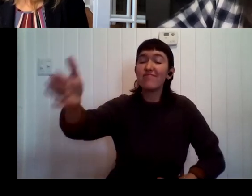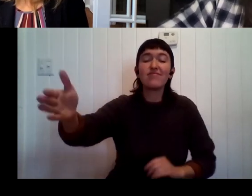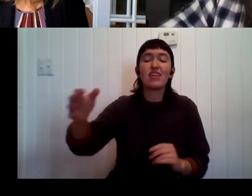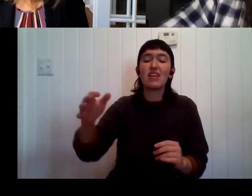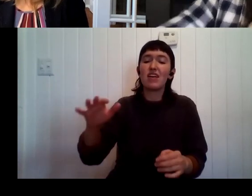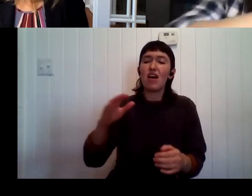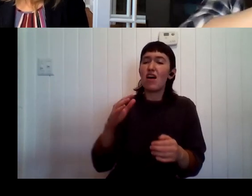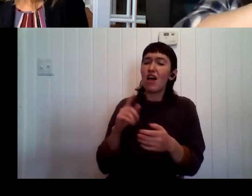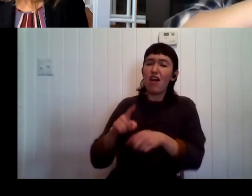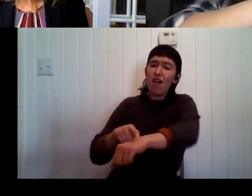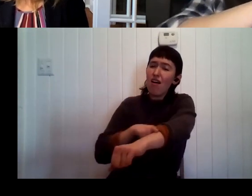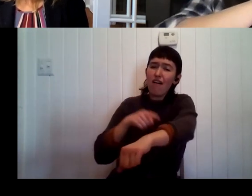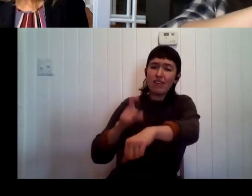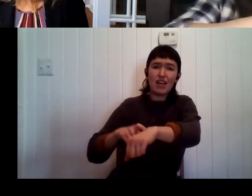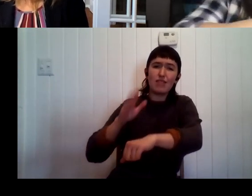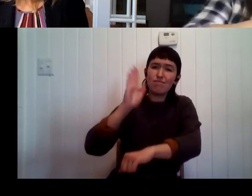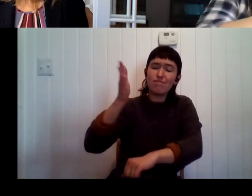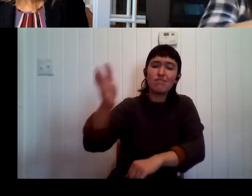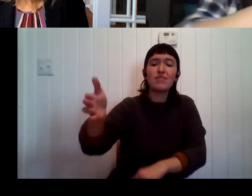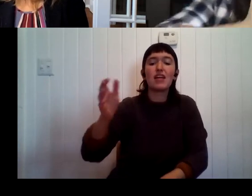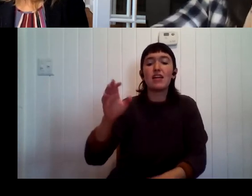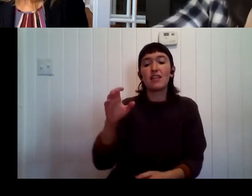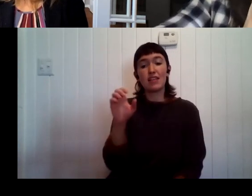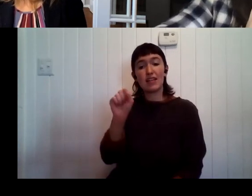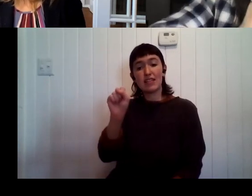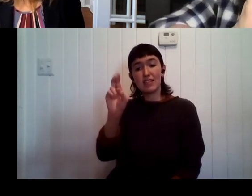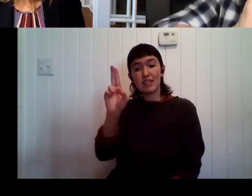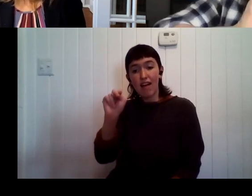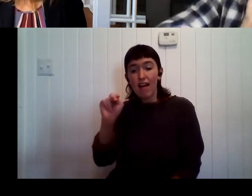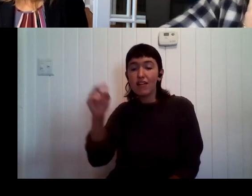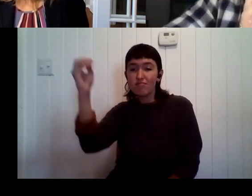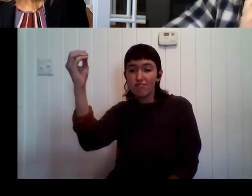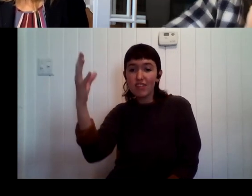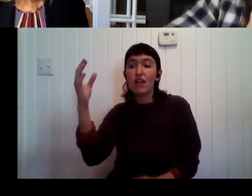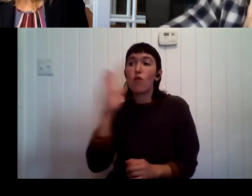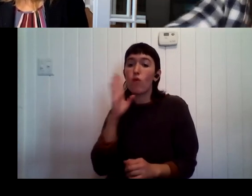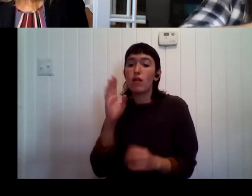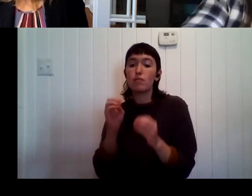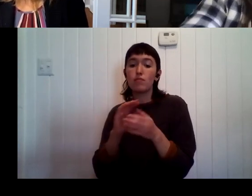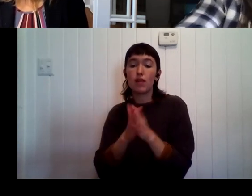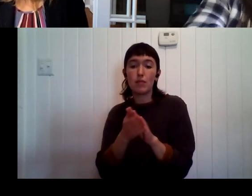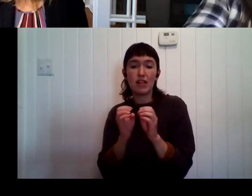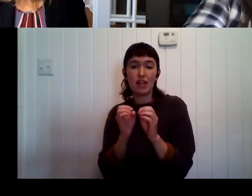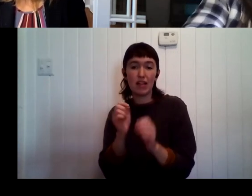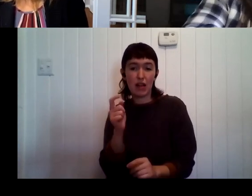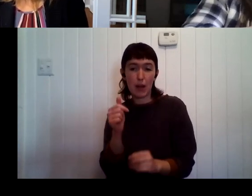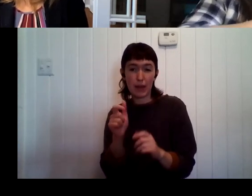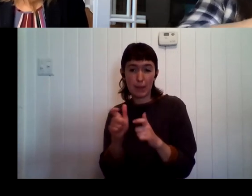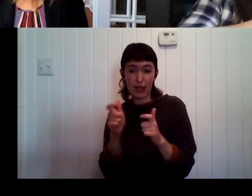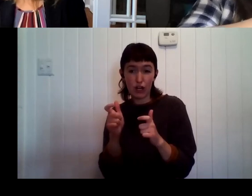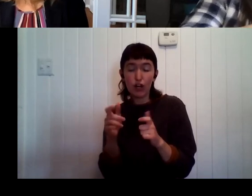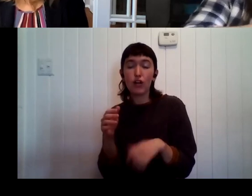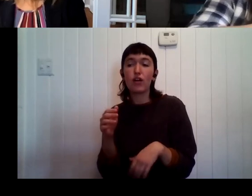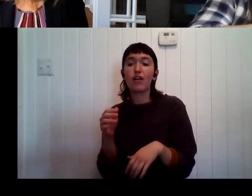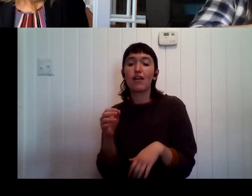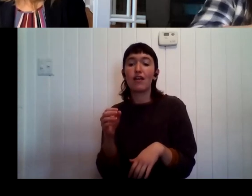to worry about at all. The sun's going to get a little bit bigger. And so the reason that Mercury and Venus are the way that they are is because it's like way hotter there. It's closer to the